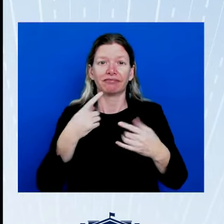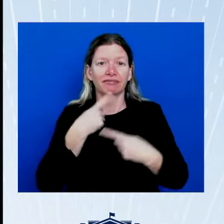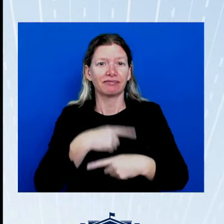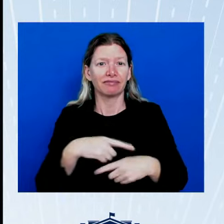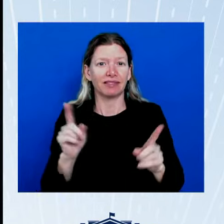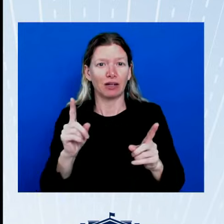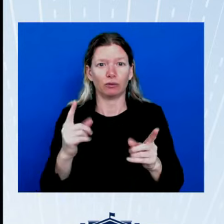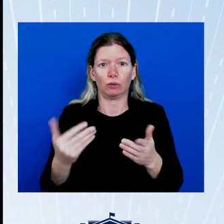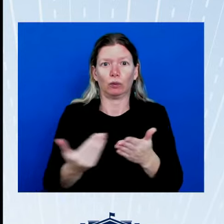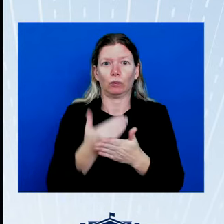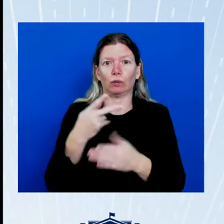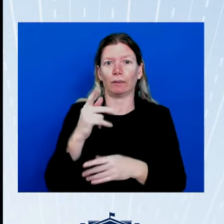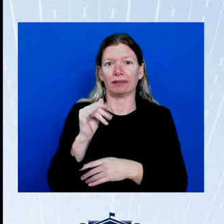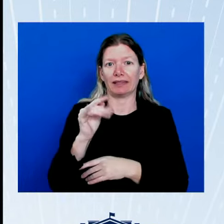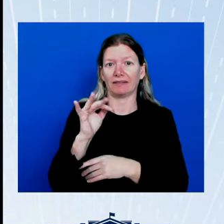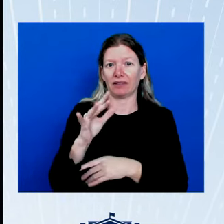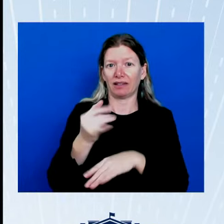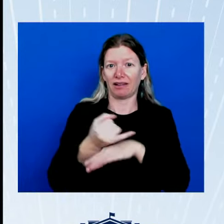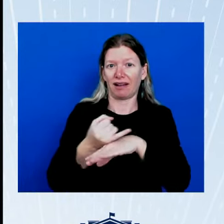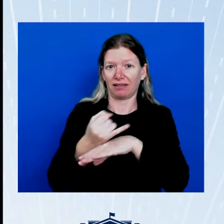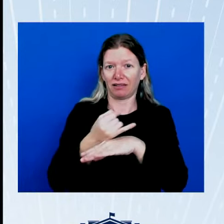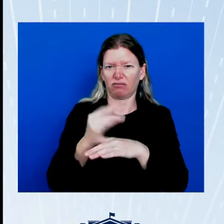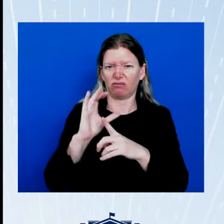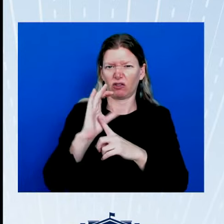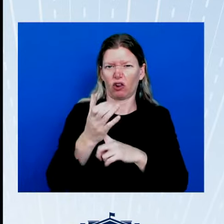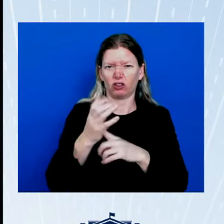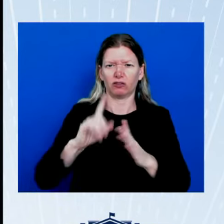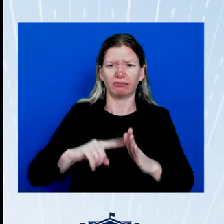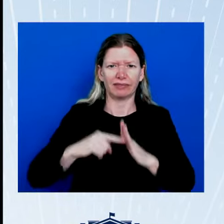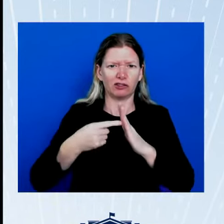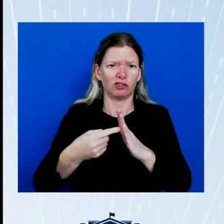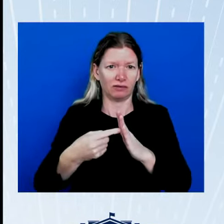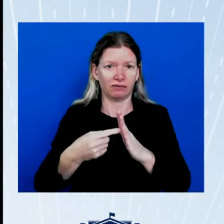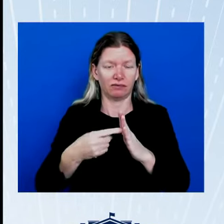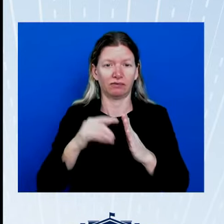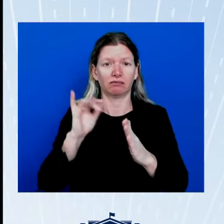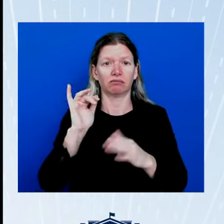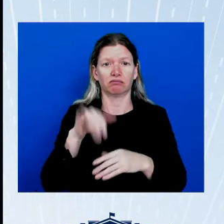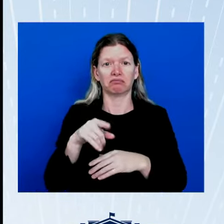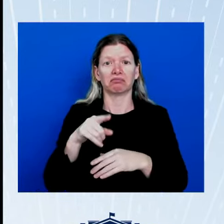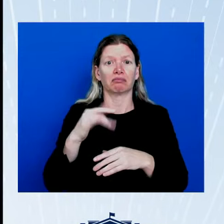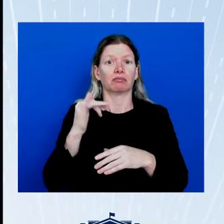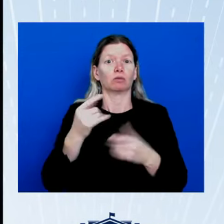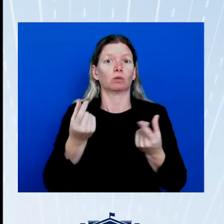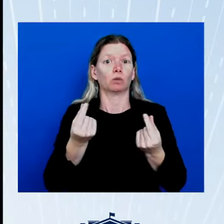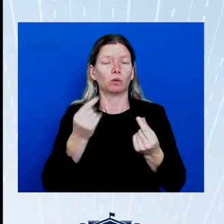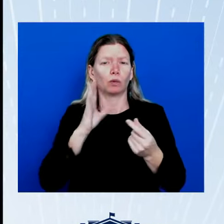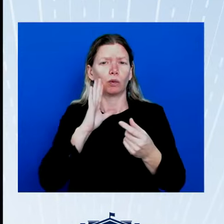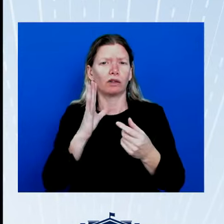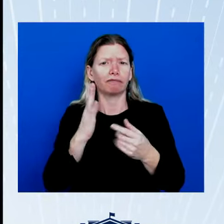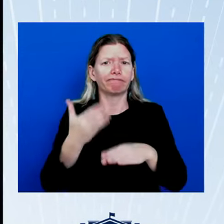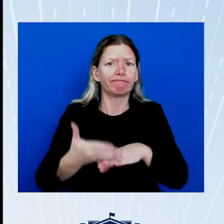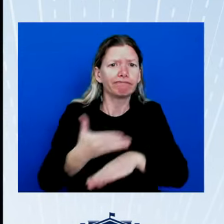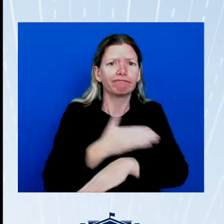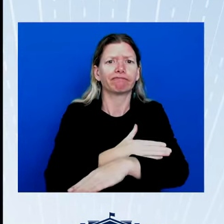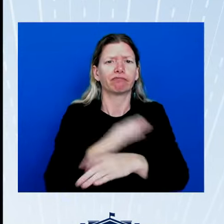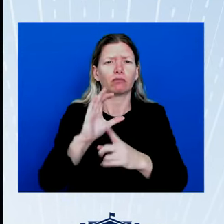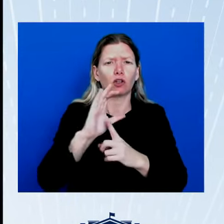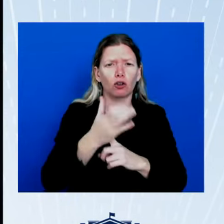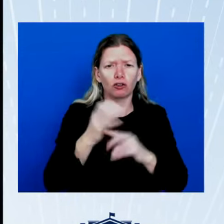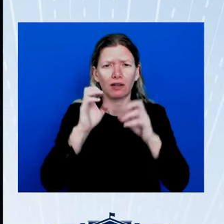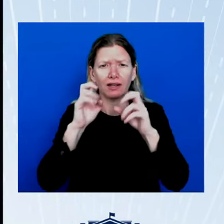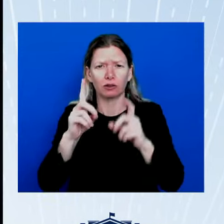and educational sectors of America Samoa, Guam, or Guahan, Hawaii, and the Northern Marianas, which